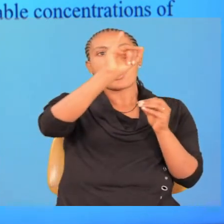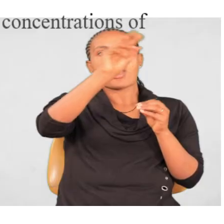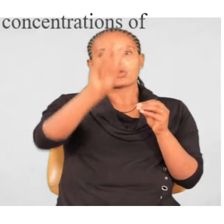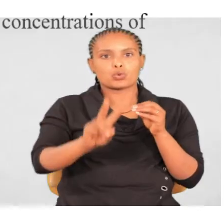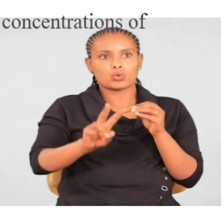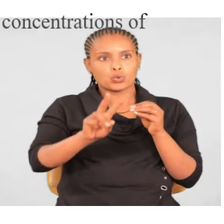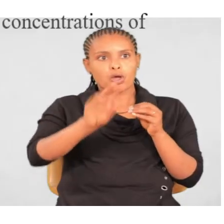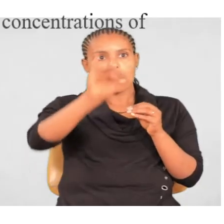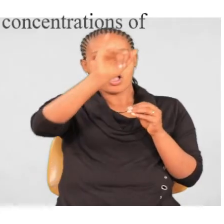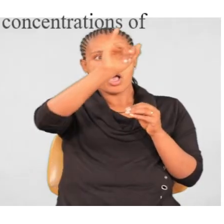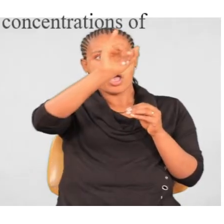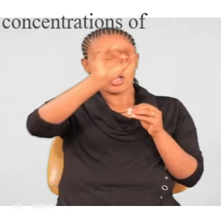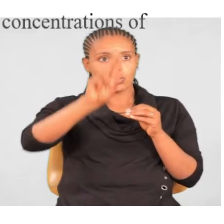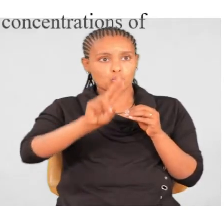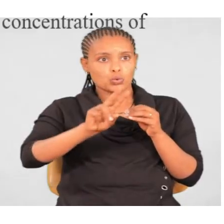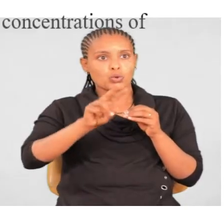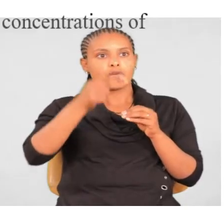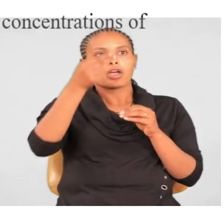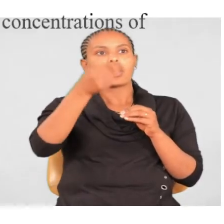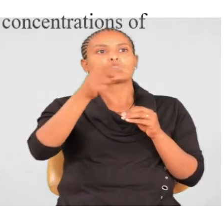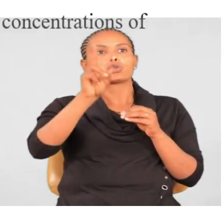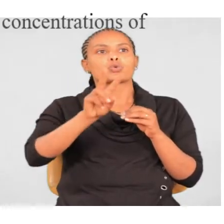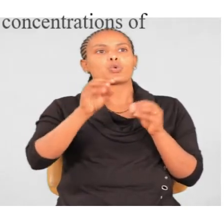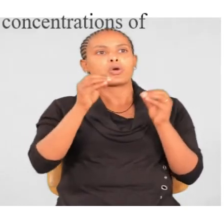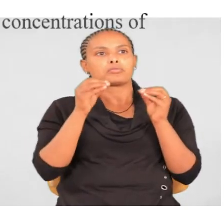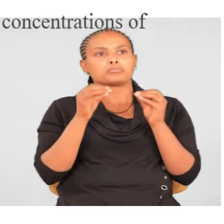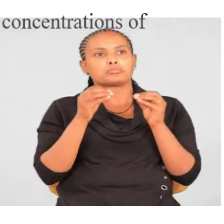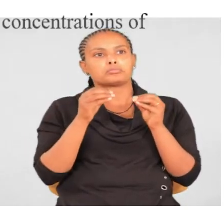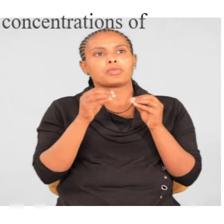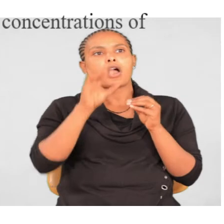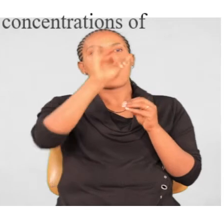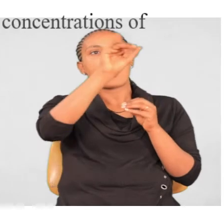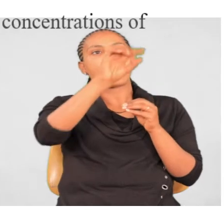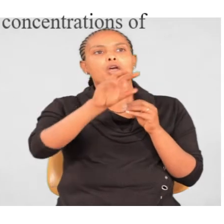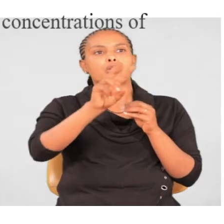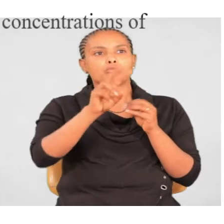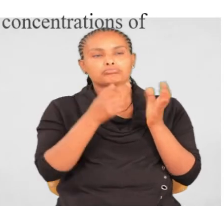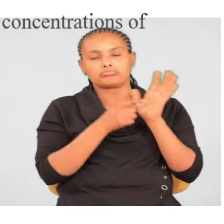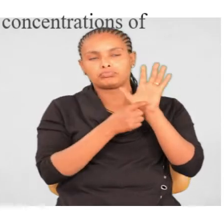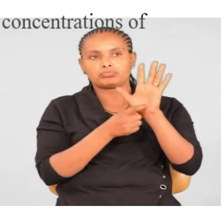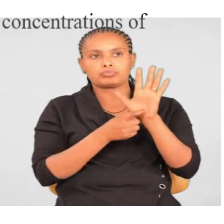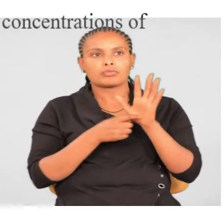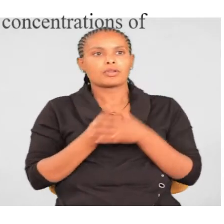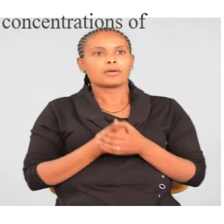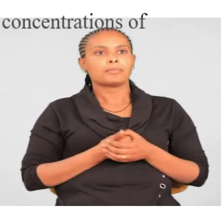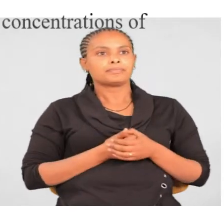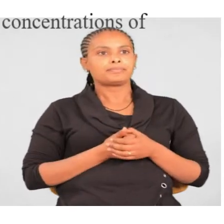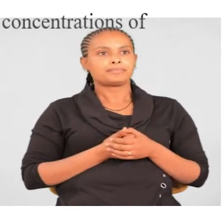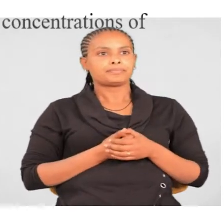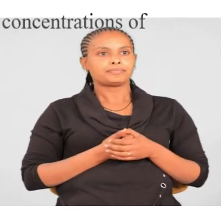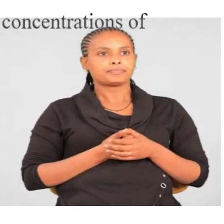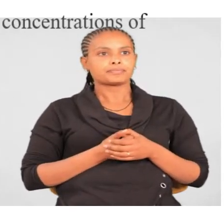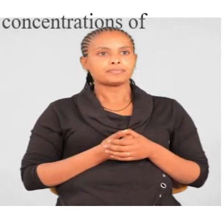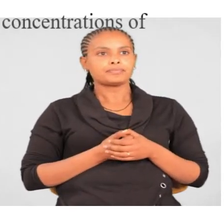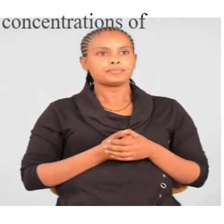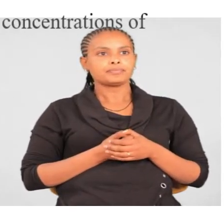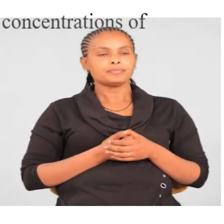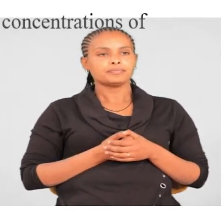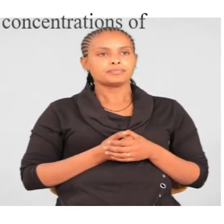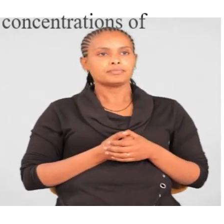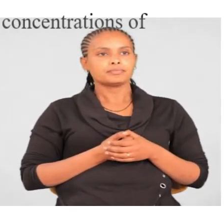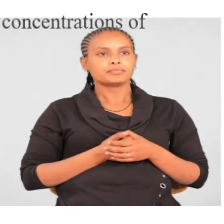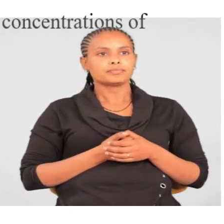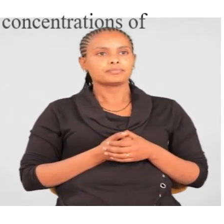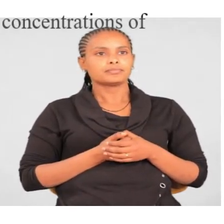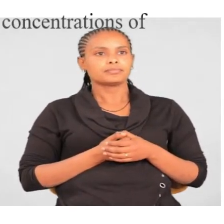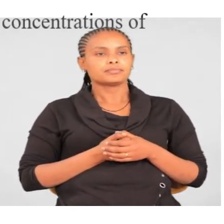reaction, H2 gas plus I2 gas to form hydrogen iodide 2Hi